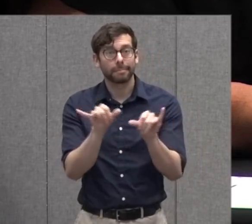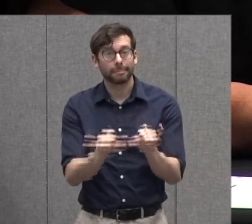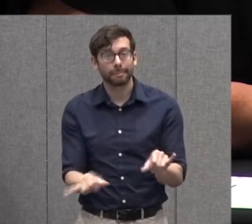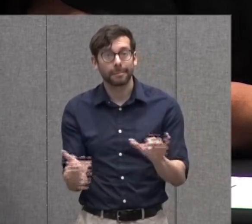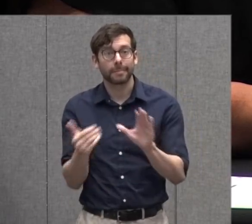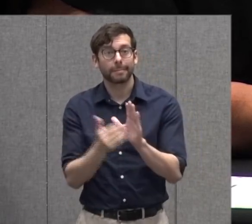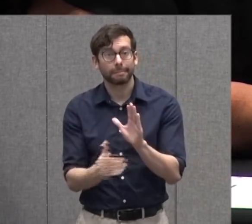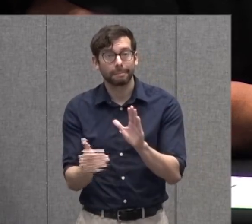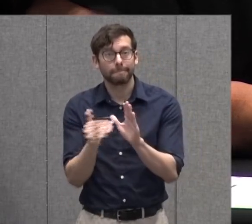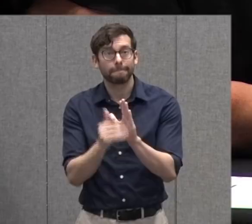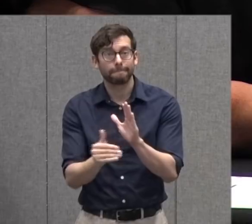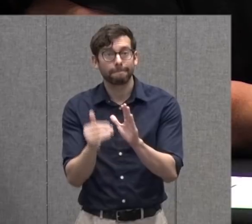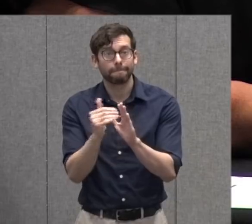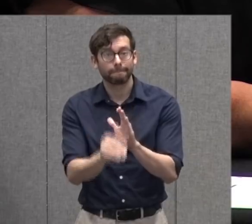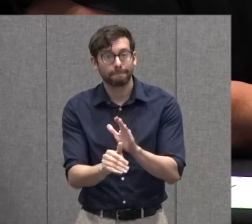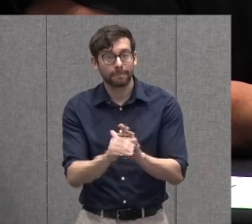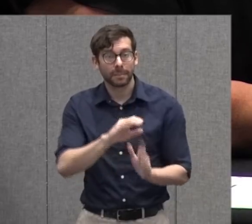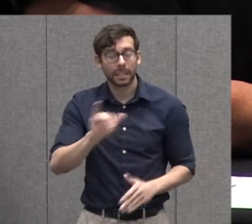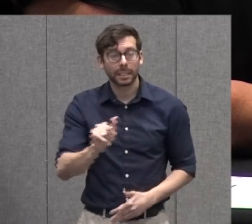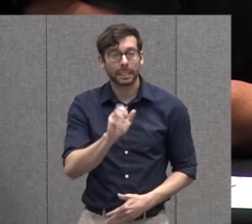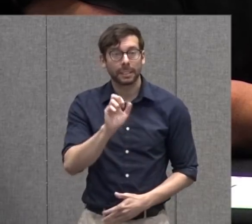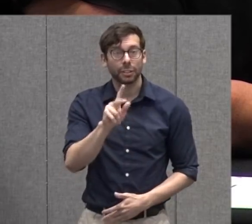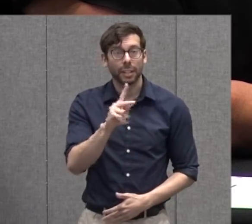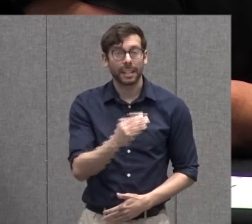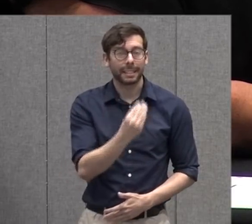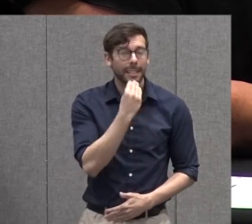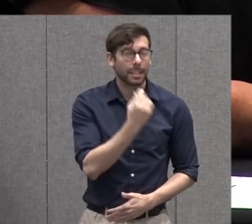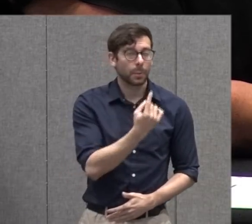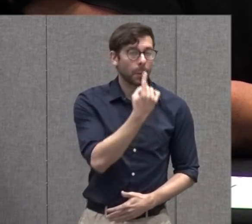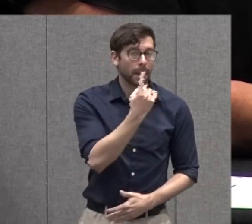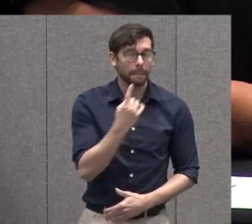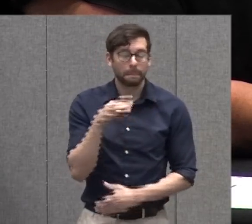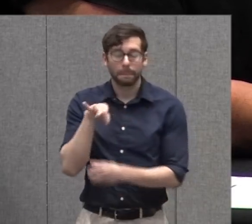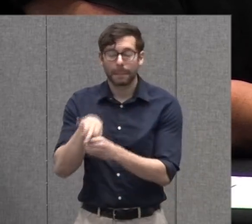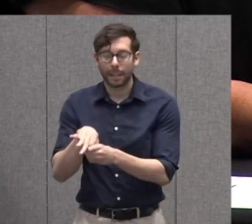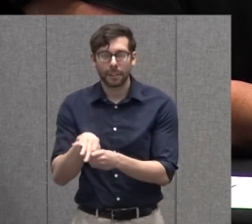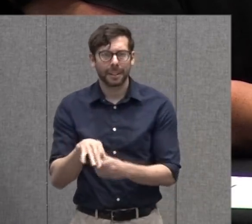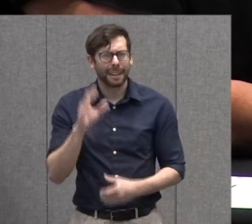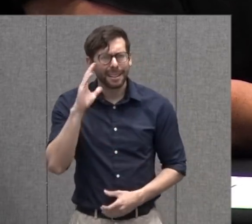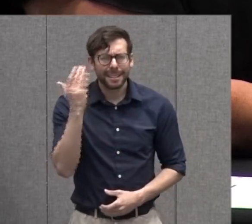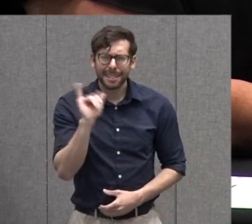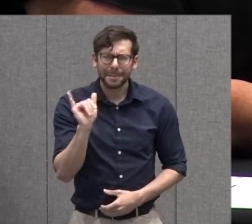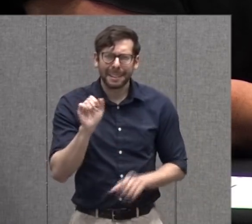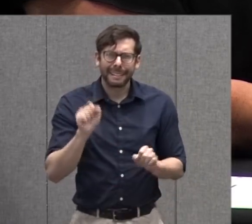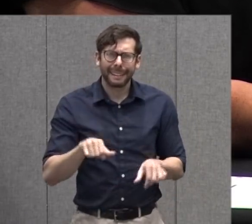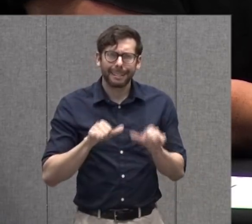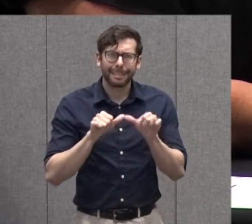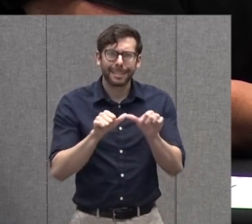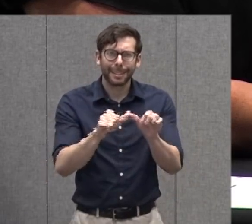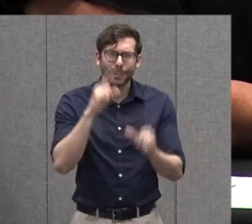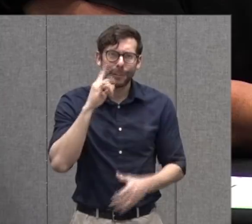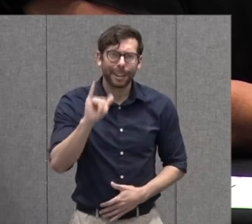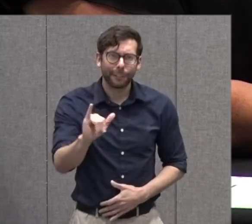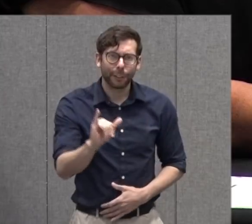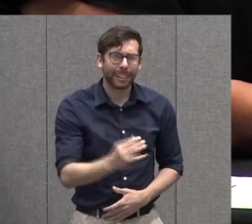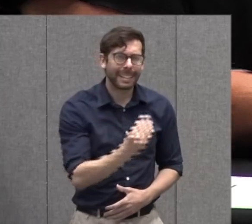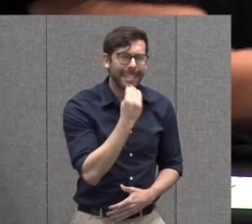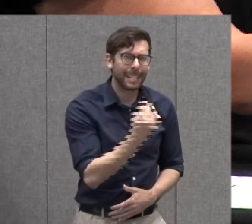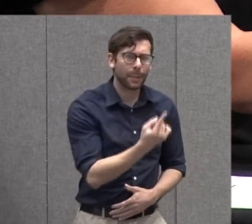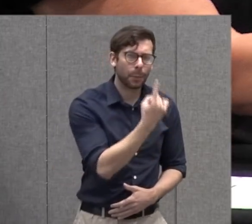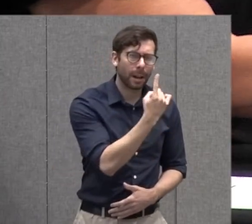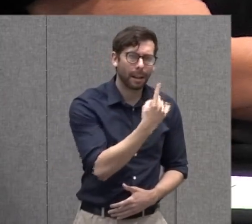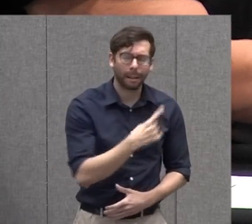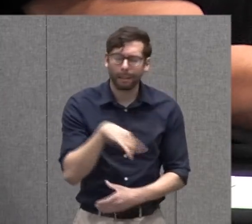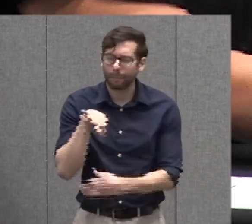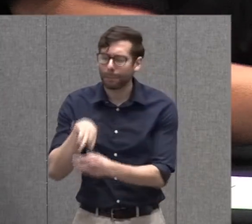Jack ate one and buried the other. It sounds like this could go on forever. Eat one, plant one, get